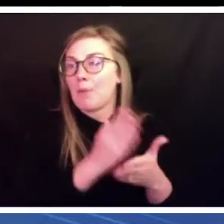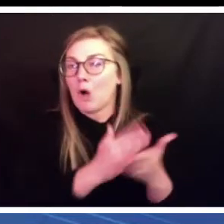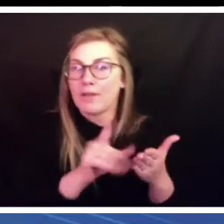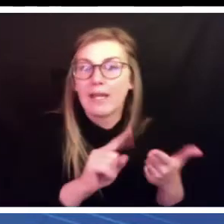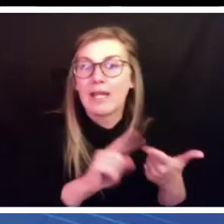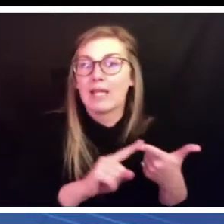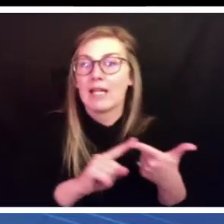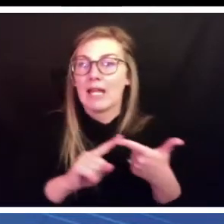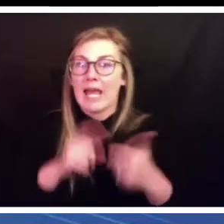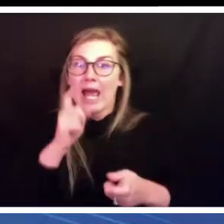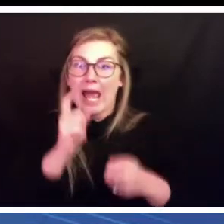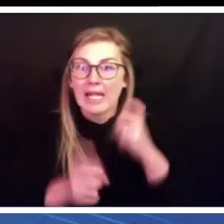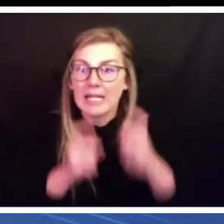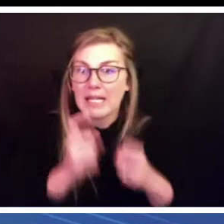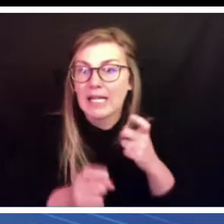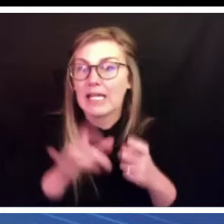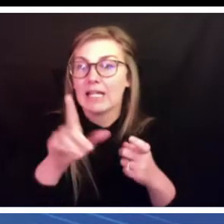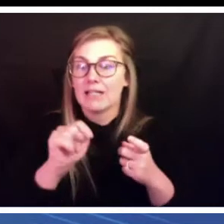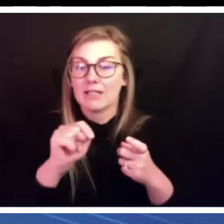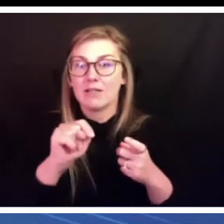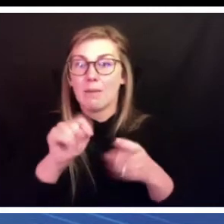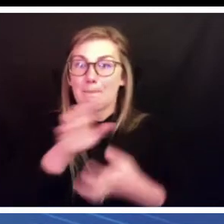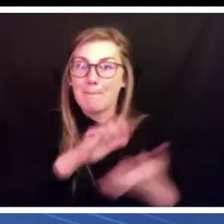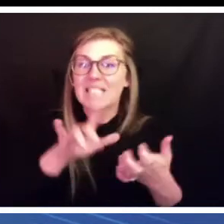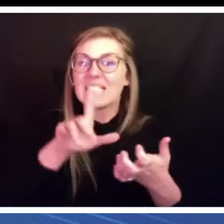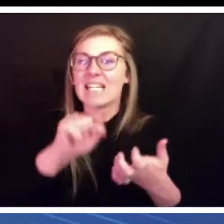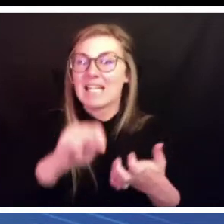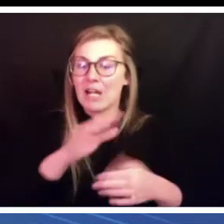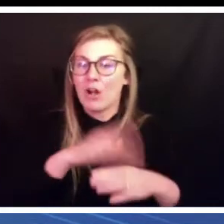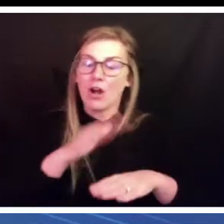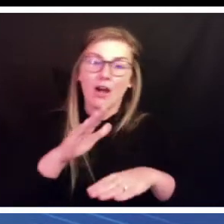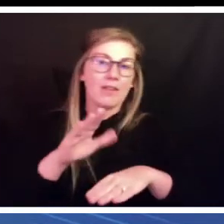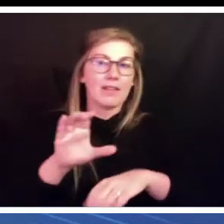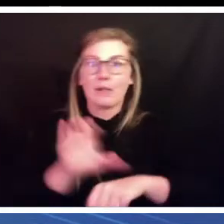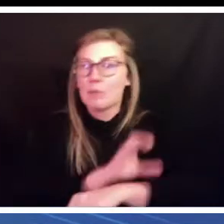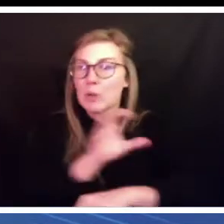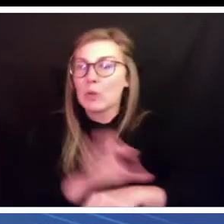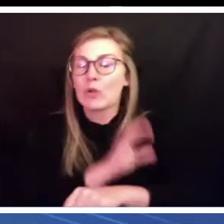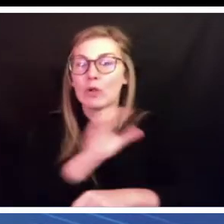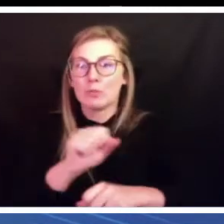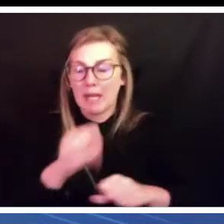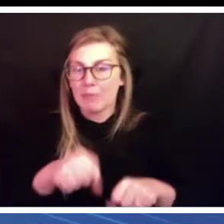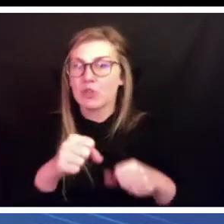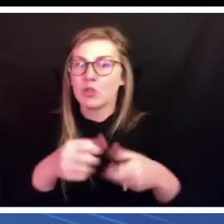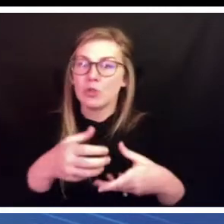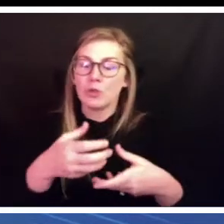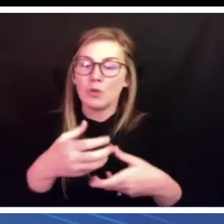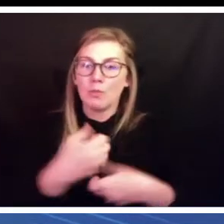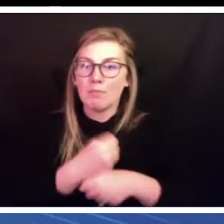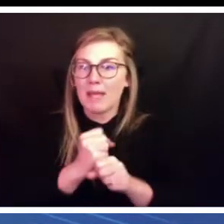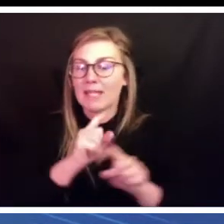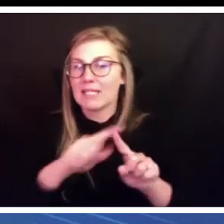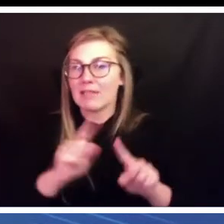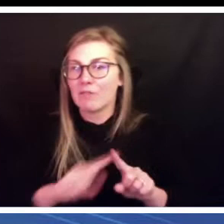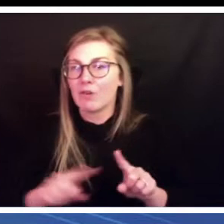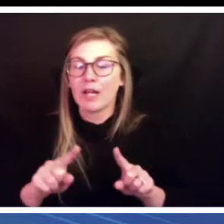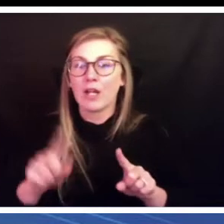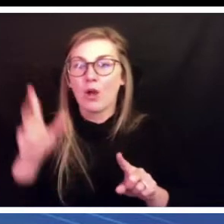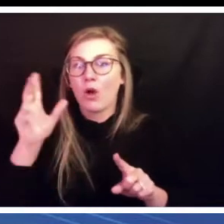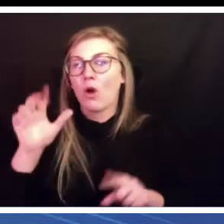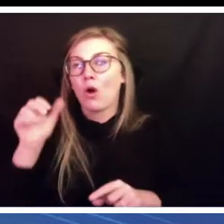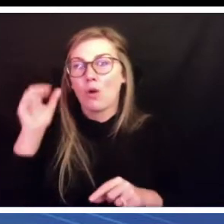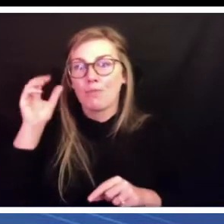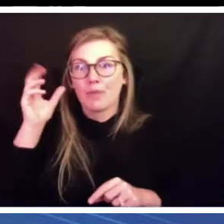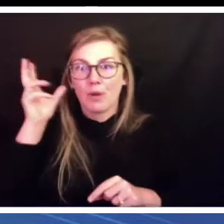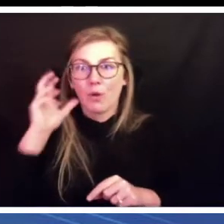mixing it. I have worked all sides of this. So I understand all the different sides, the casting, my work, everything that comes into